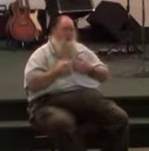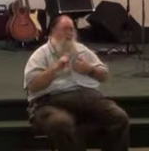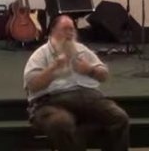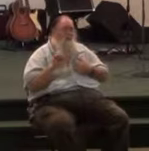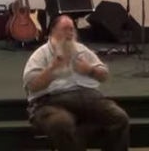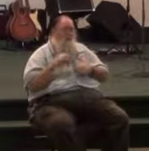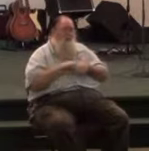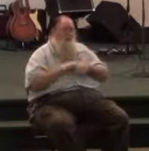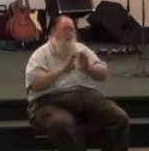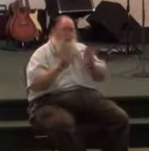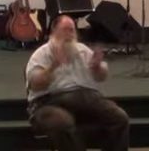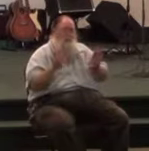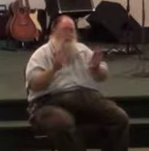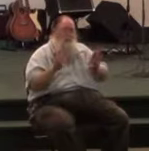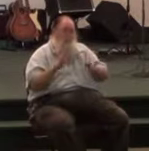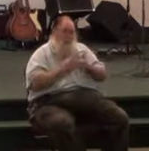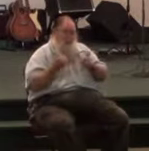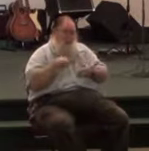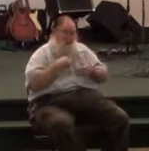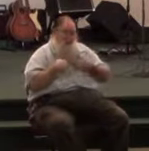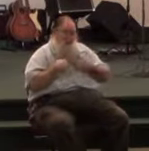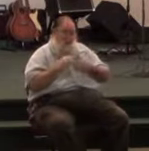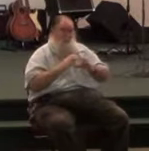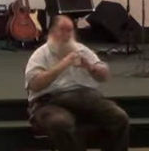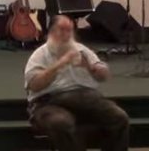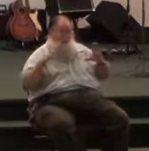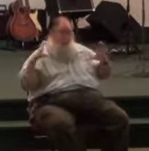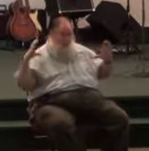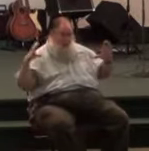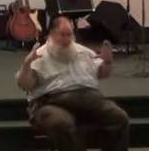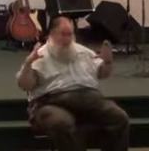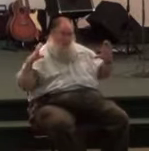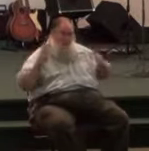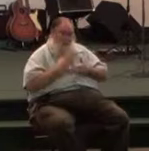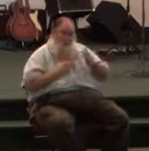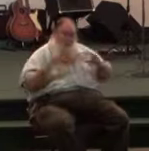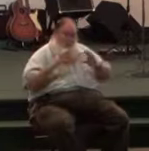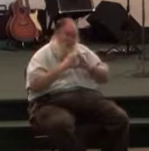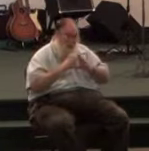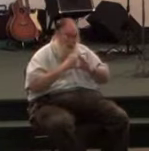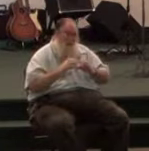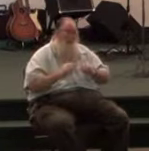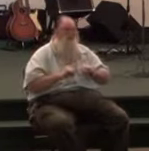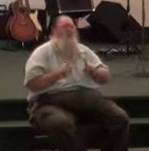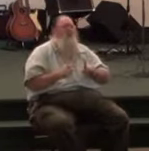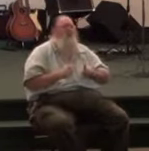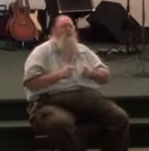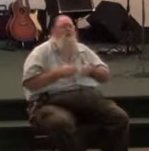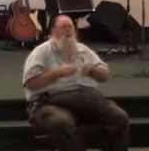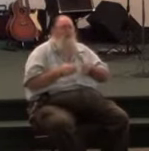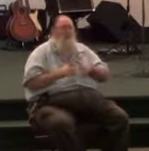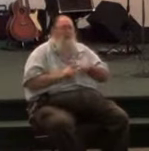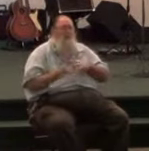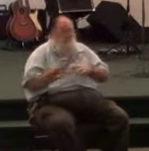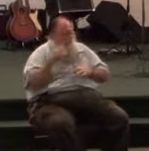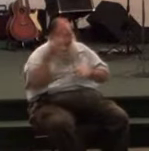Some of us have bigger ones, some of us have smaller ones. But there's a hole, there's an escape that God has